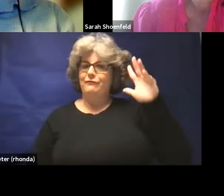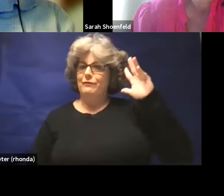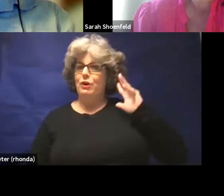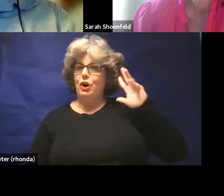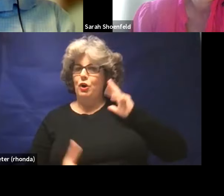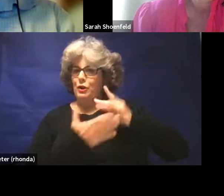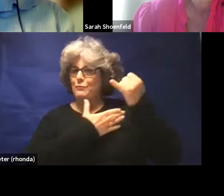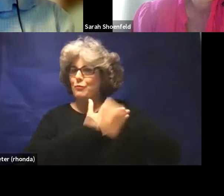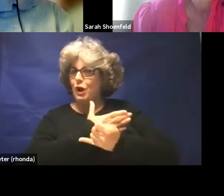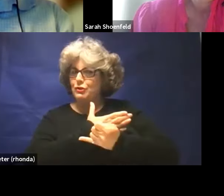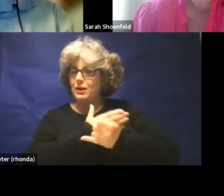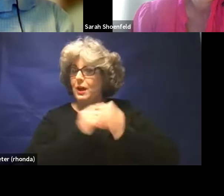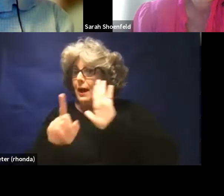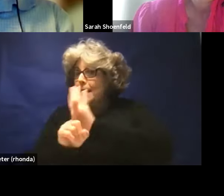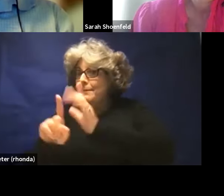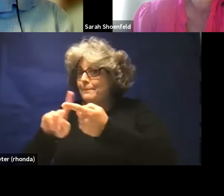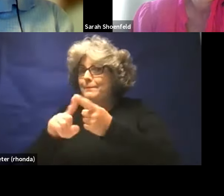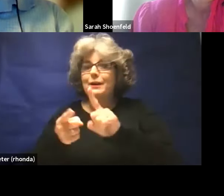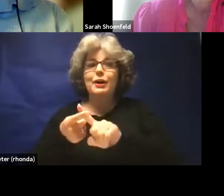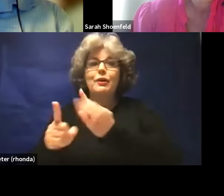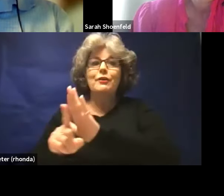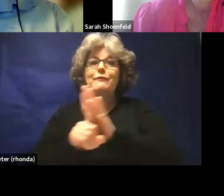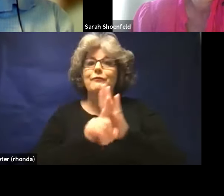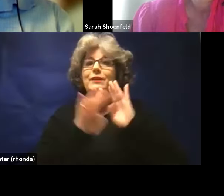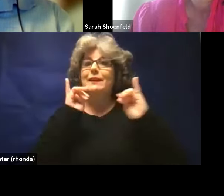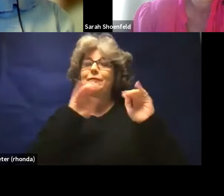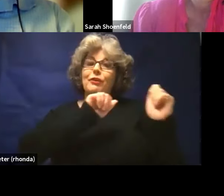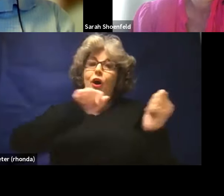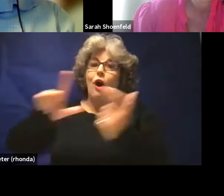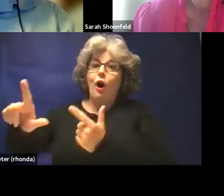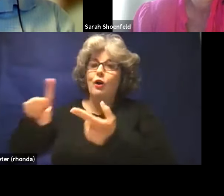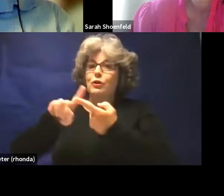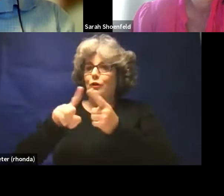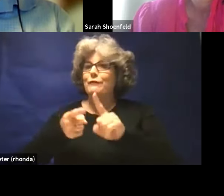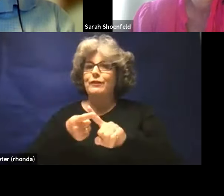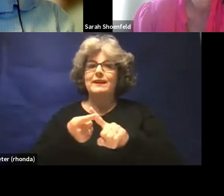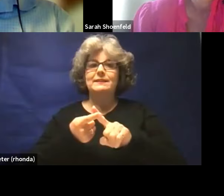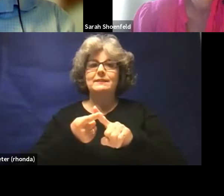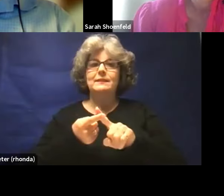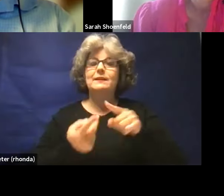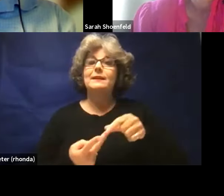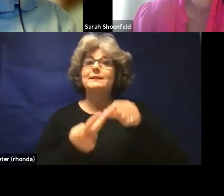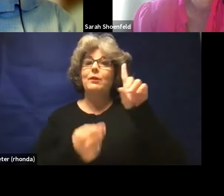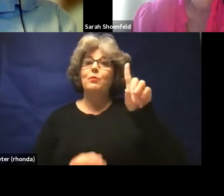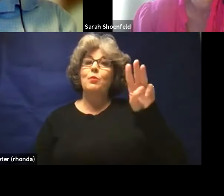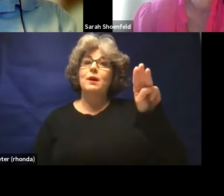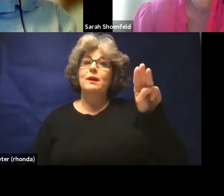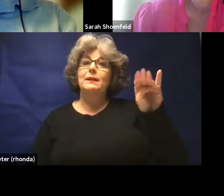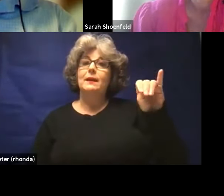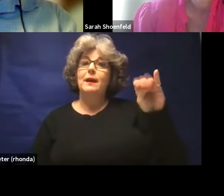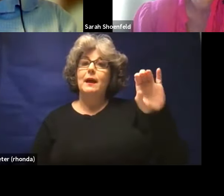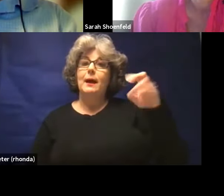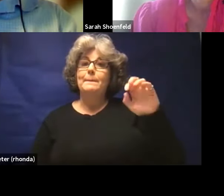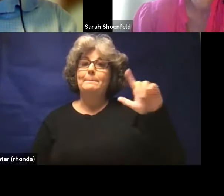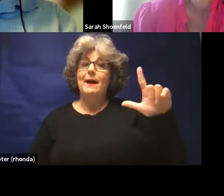from earlier projects, but her friends. I interviewed all of those friends she mentioned, except Michael. And